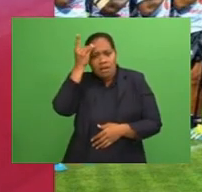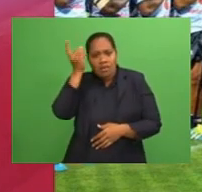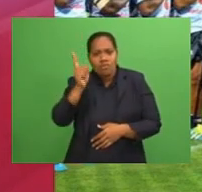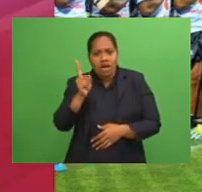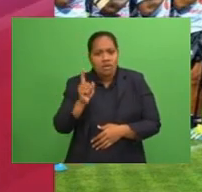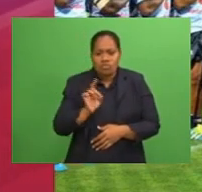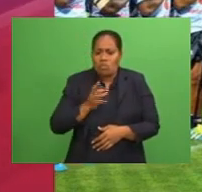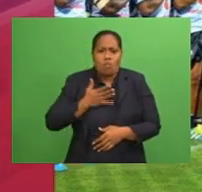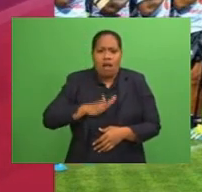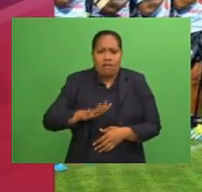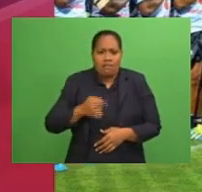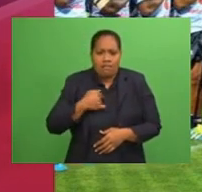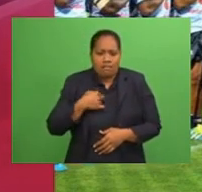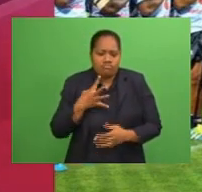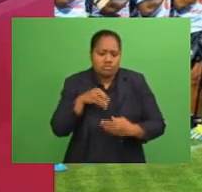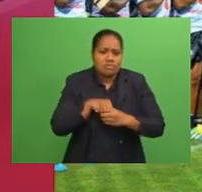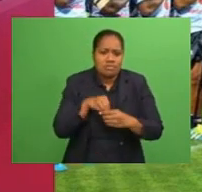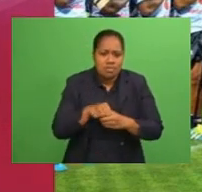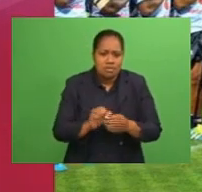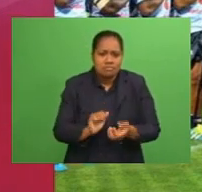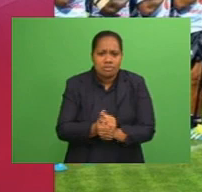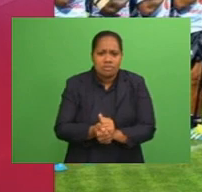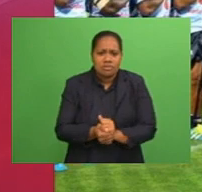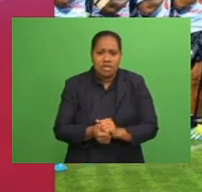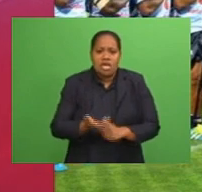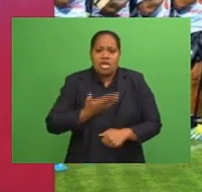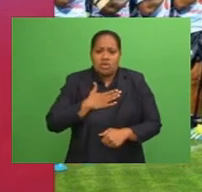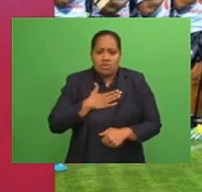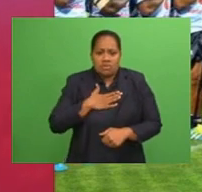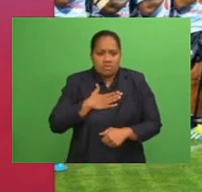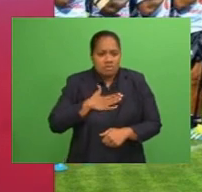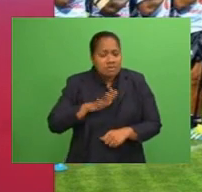rugby league. He wanted me to study.